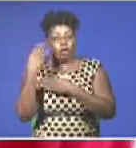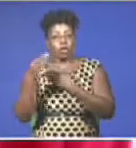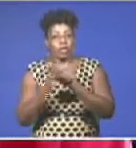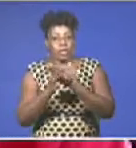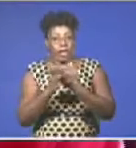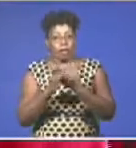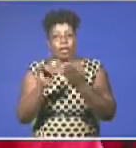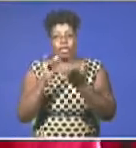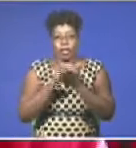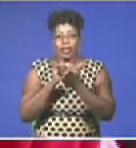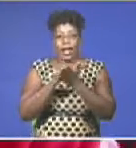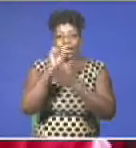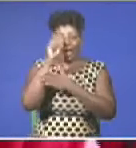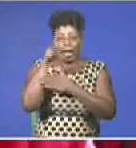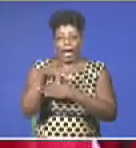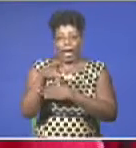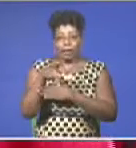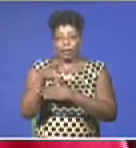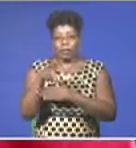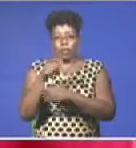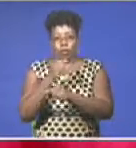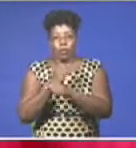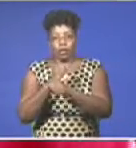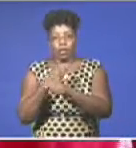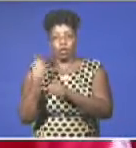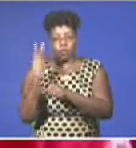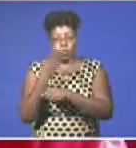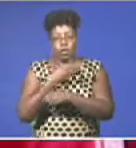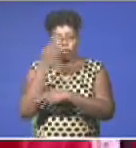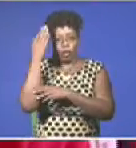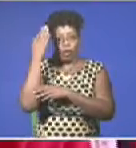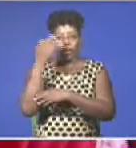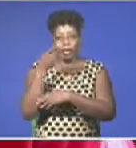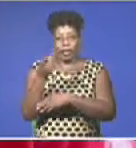that's what this app is all about, ensuring that not only we are safe, but our family is safe as well.